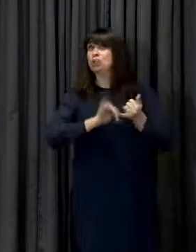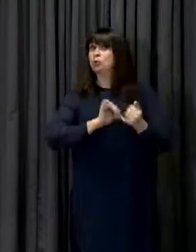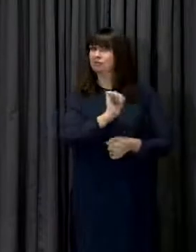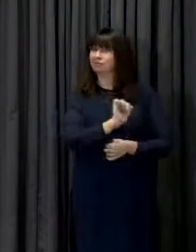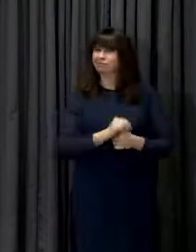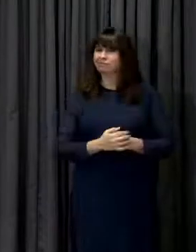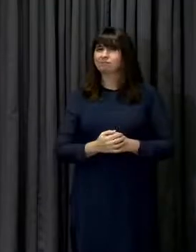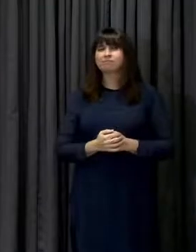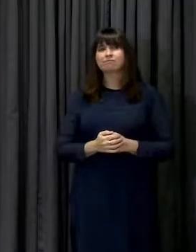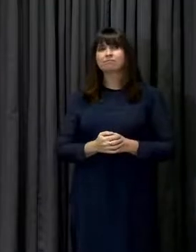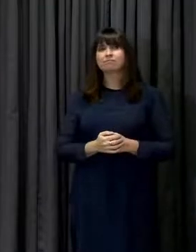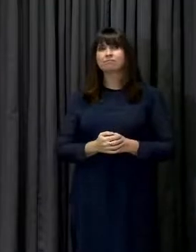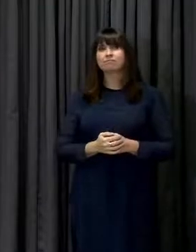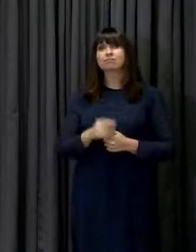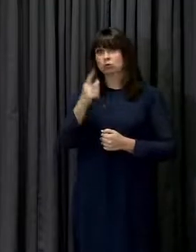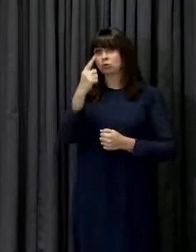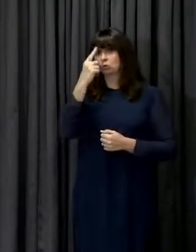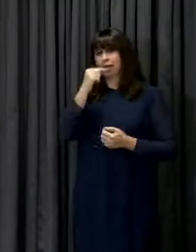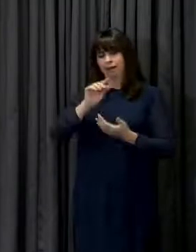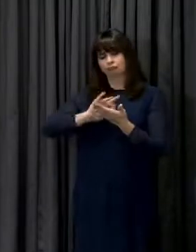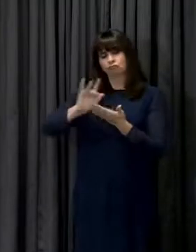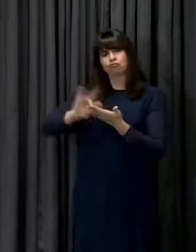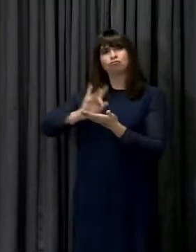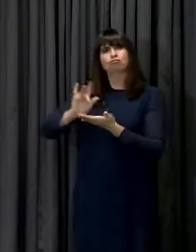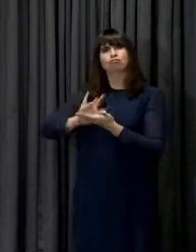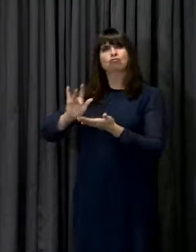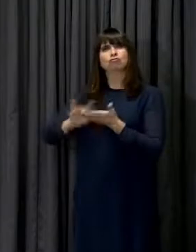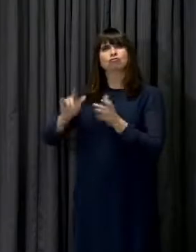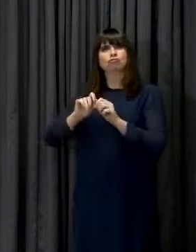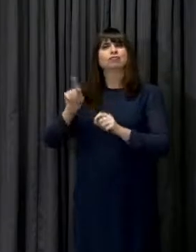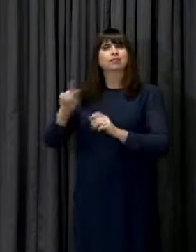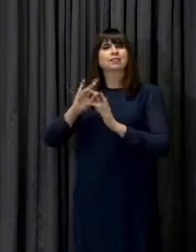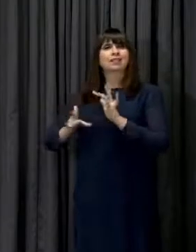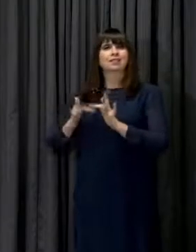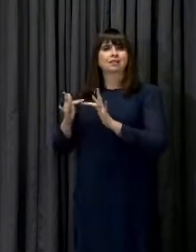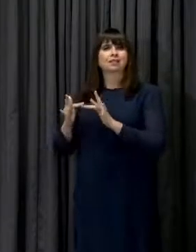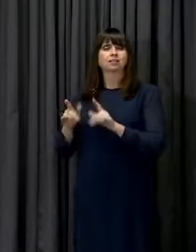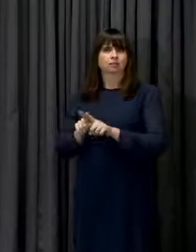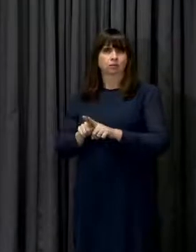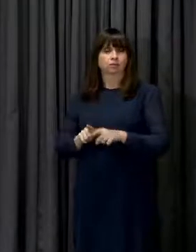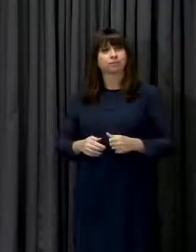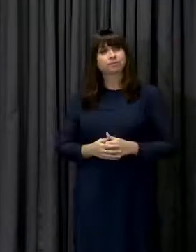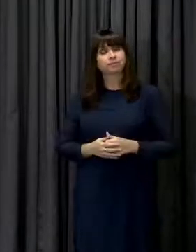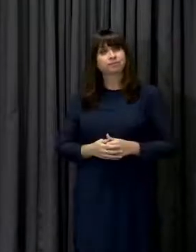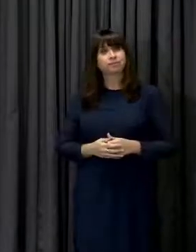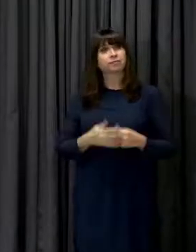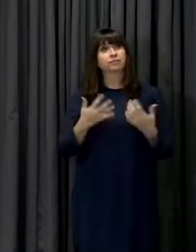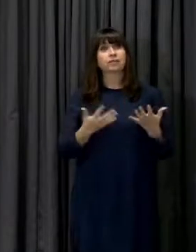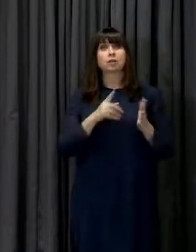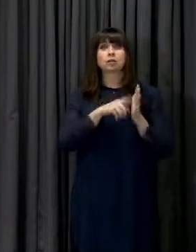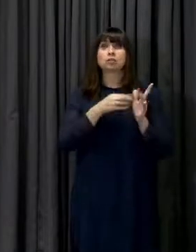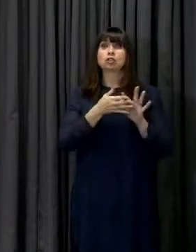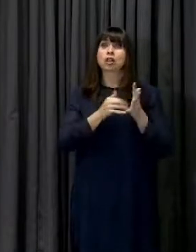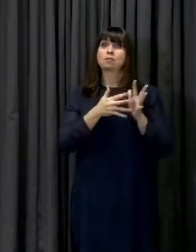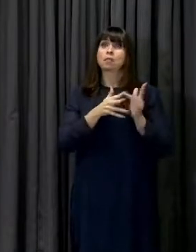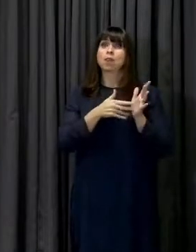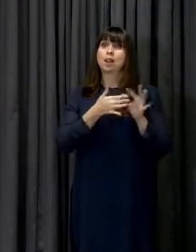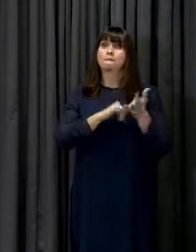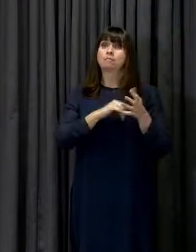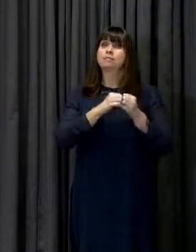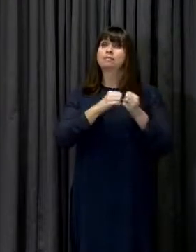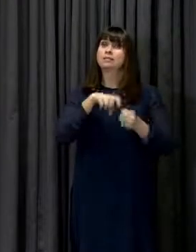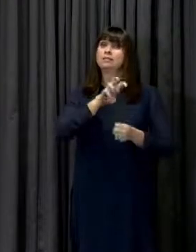we'll broadcast the answers live on all of our social media channels. And the first question today is from James Williams at BBC